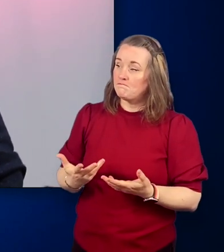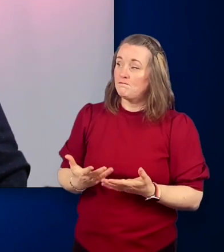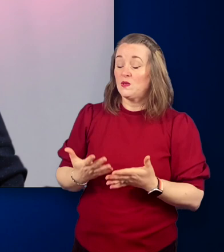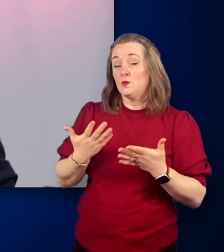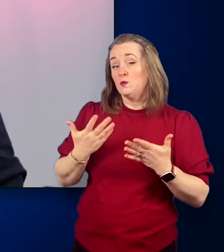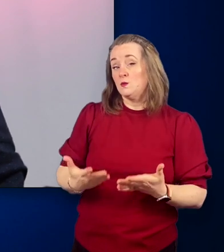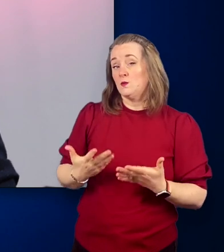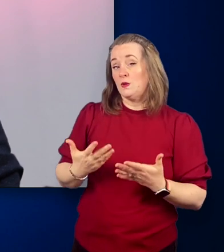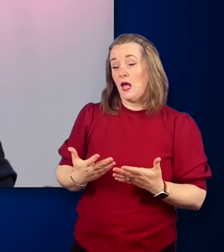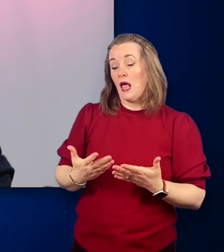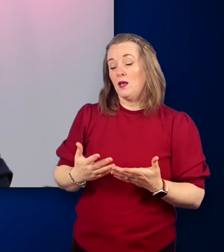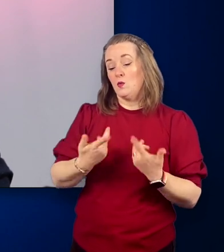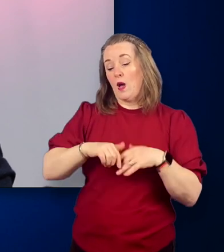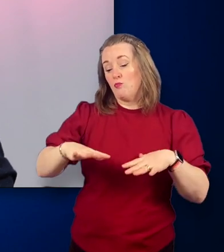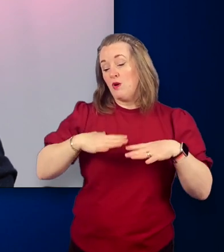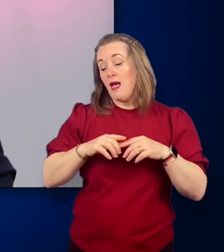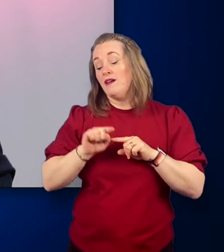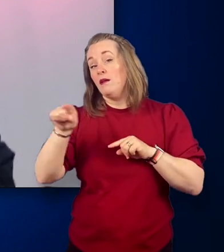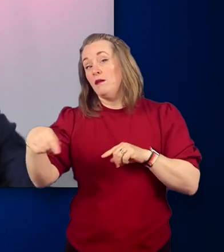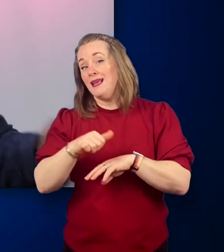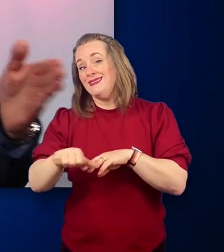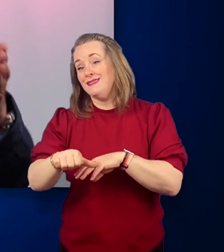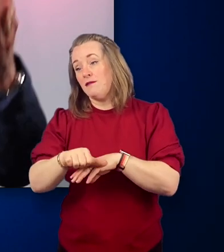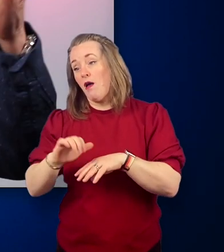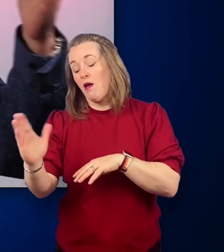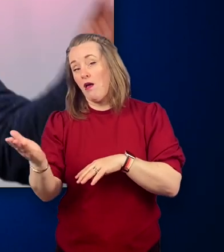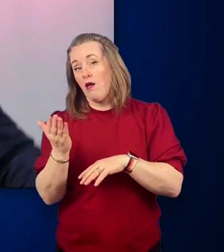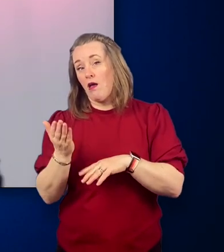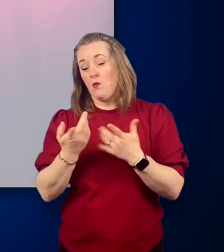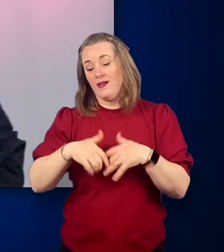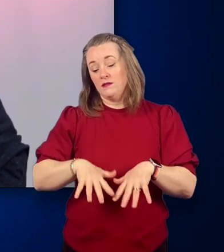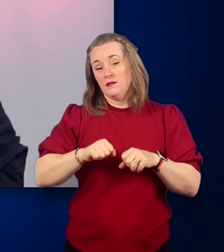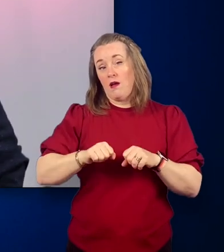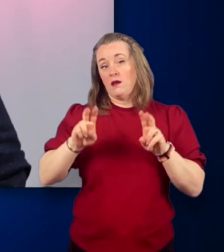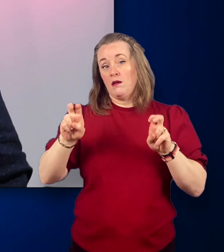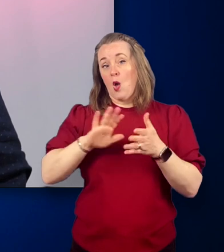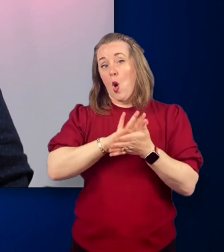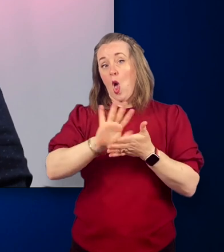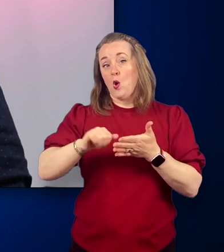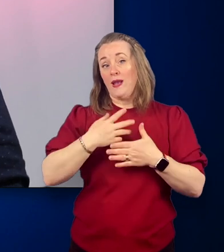in preparation for Easter, as we step into this holy week,